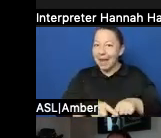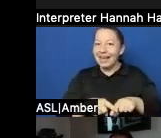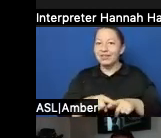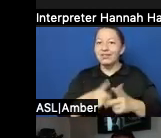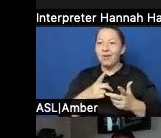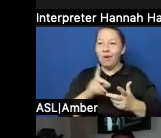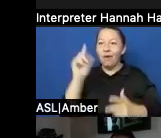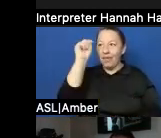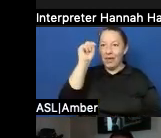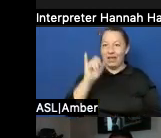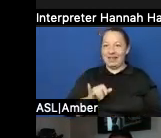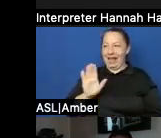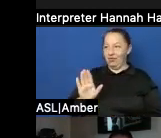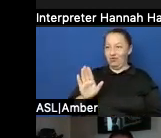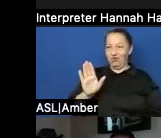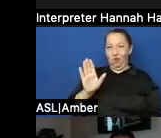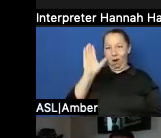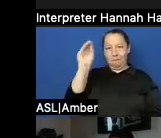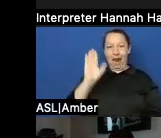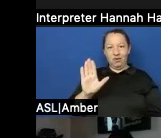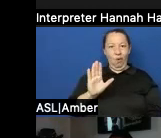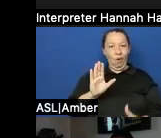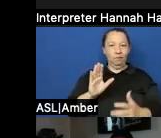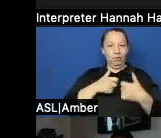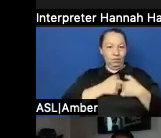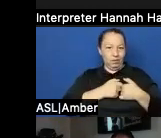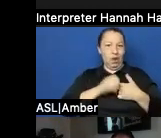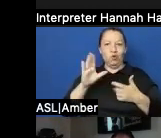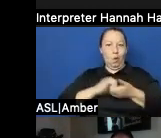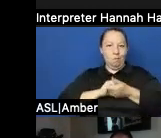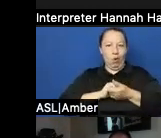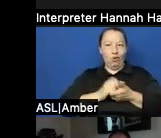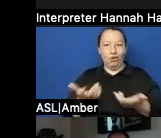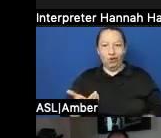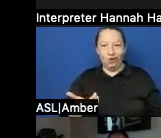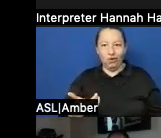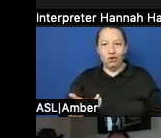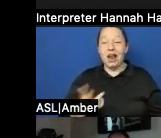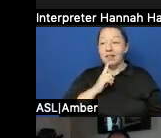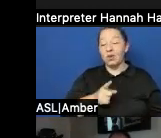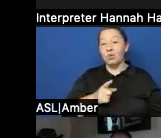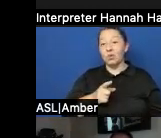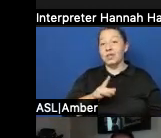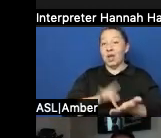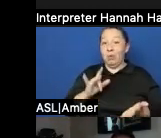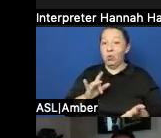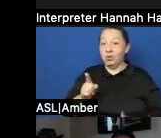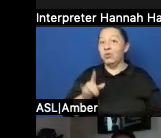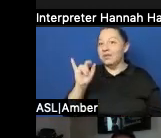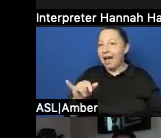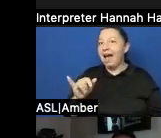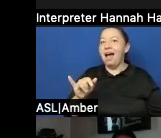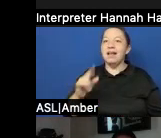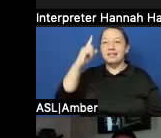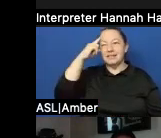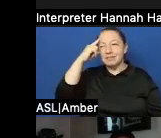is your man or your person, your love, your partner, and they're abusing you. And that's the psychological exploitation